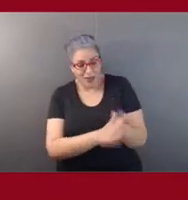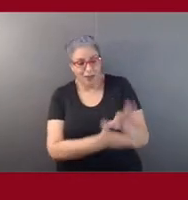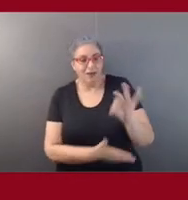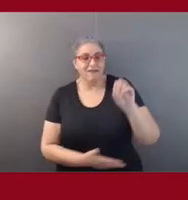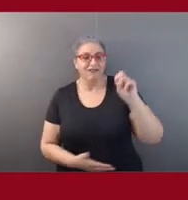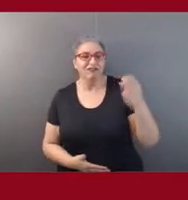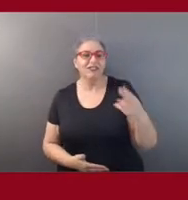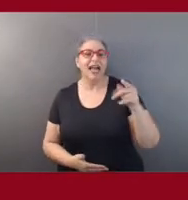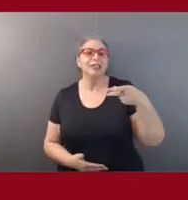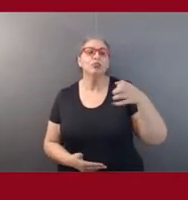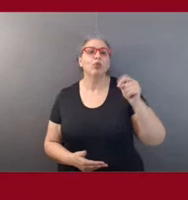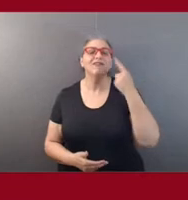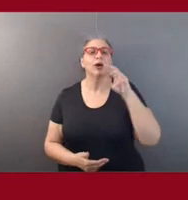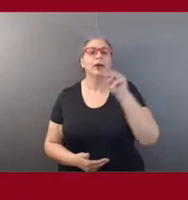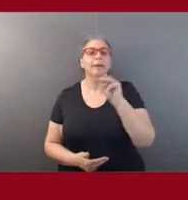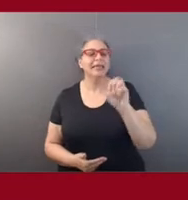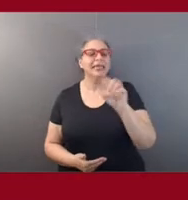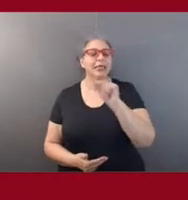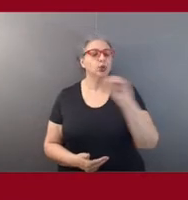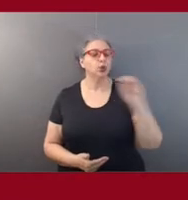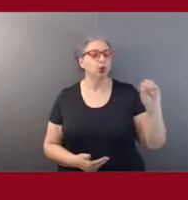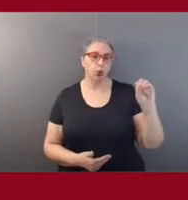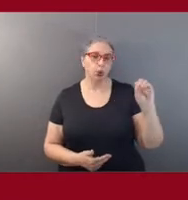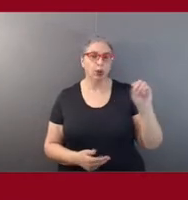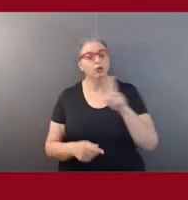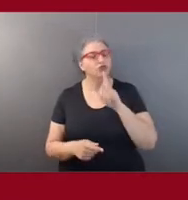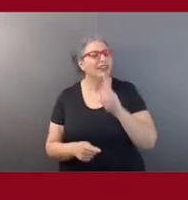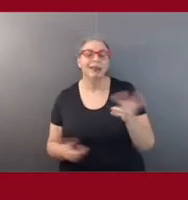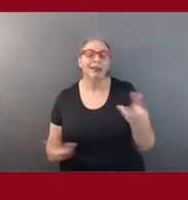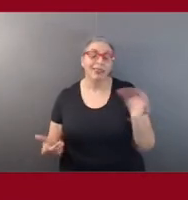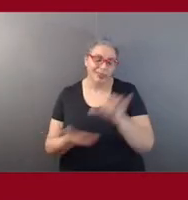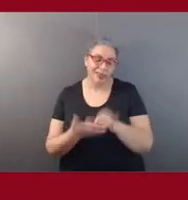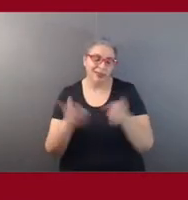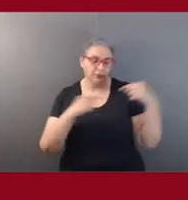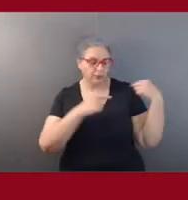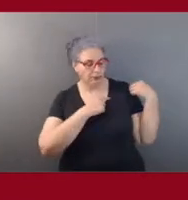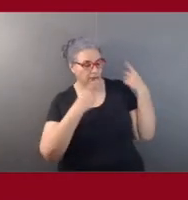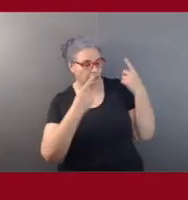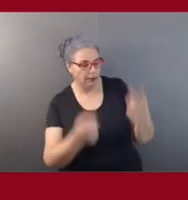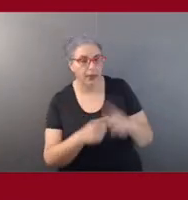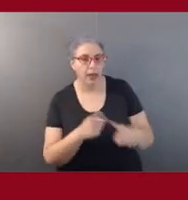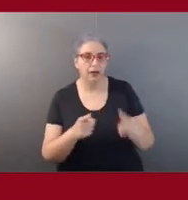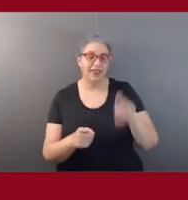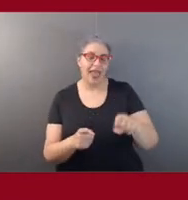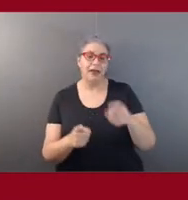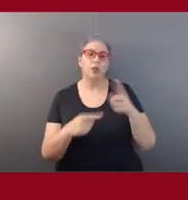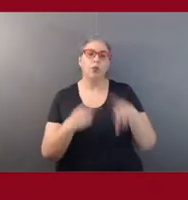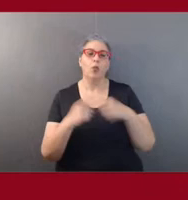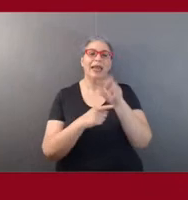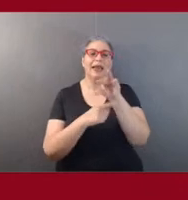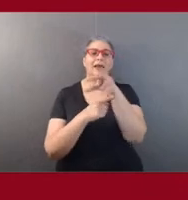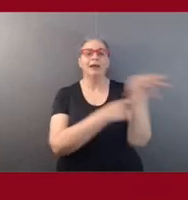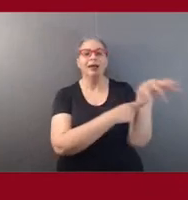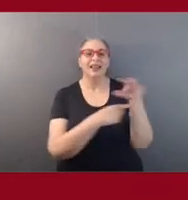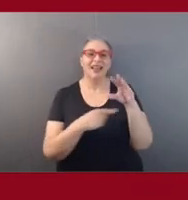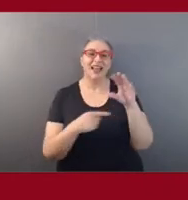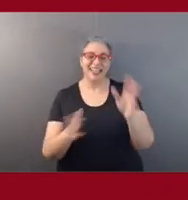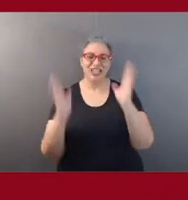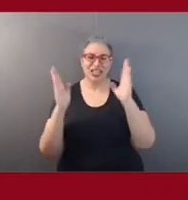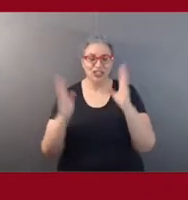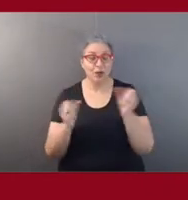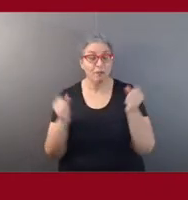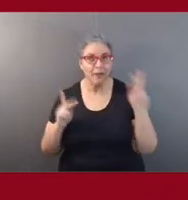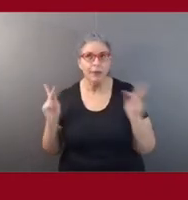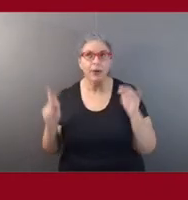Too. Obviously the, you know, Me Too movement's been around for a long time, but that's happened to be when it got media attention. And so a lot of people all of a sudden